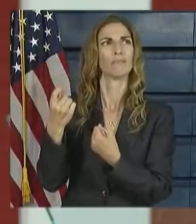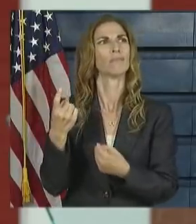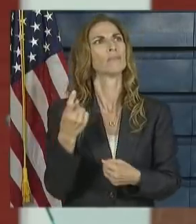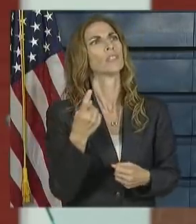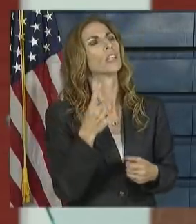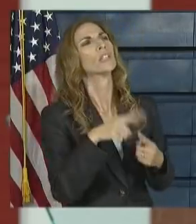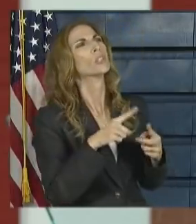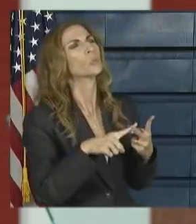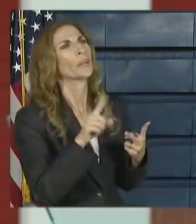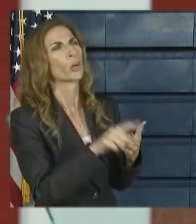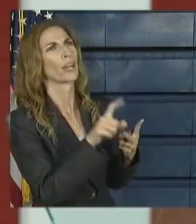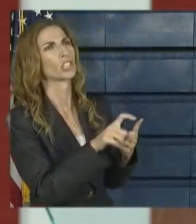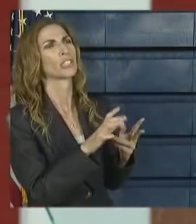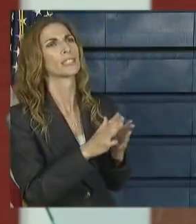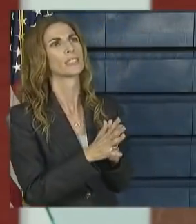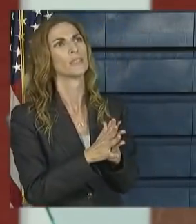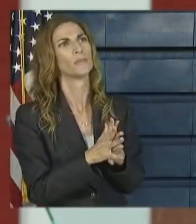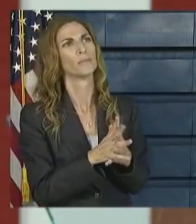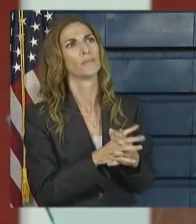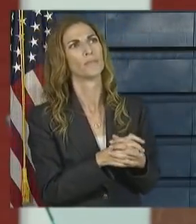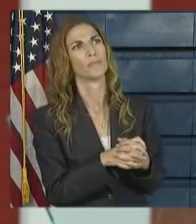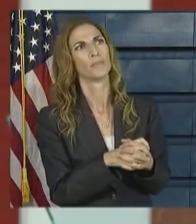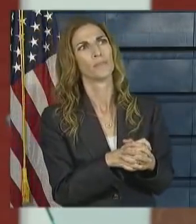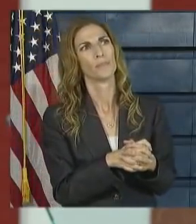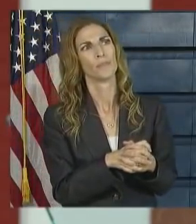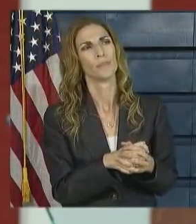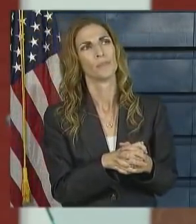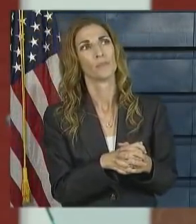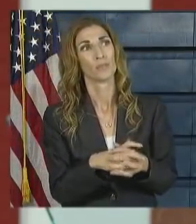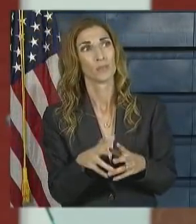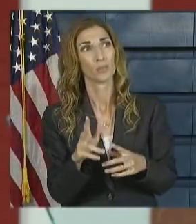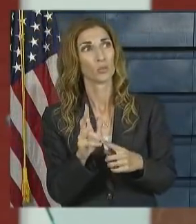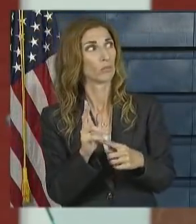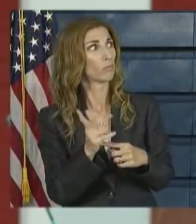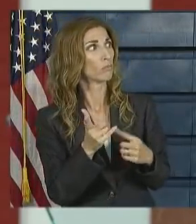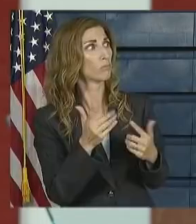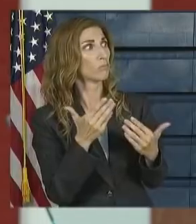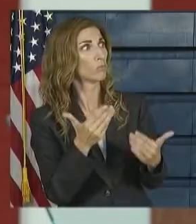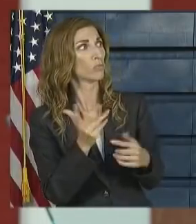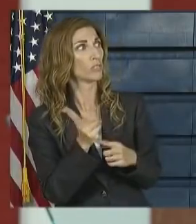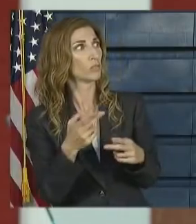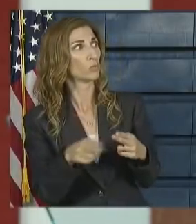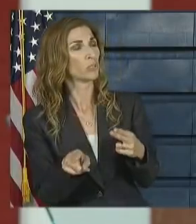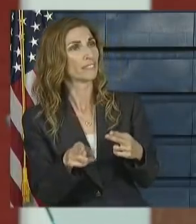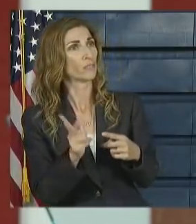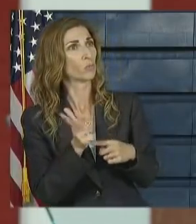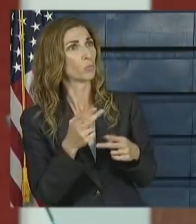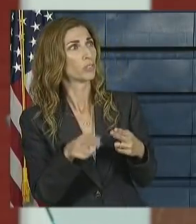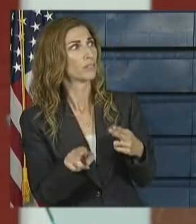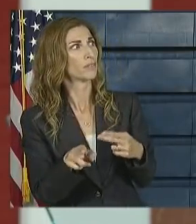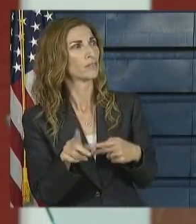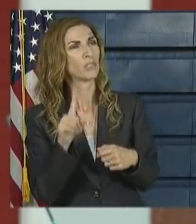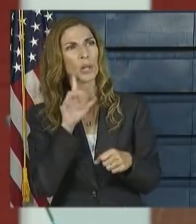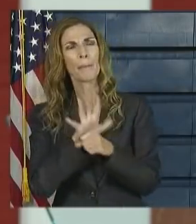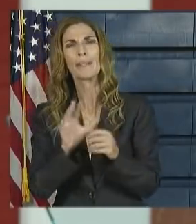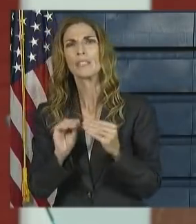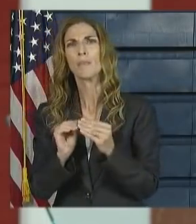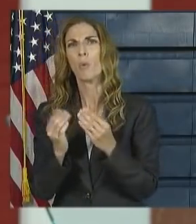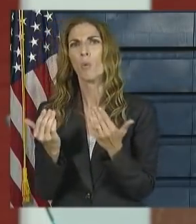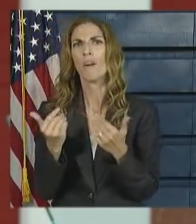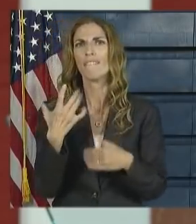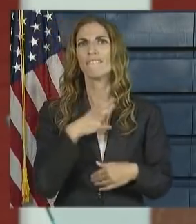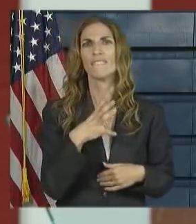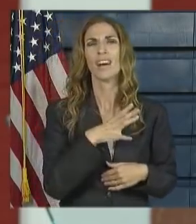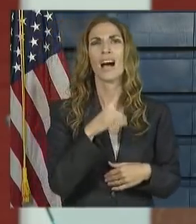Two quickies. Will you commit to three debates? Oh, yes. Three? Three, yeah. I commit to it. Look, I